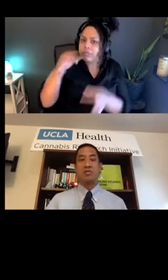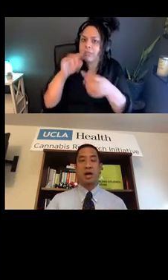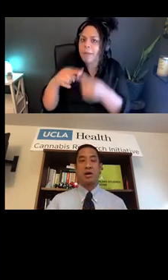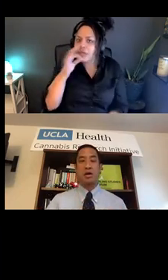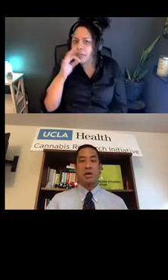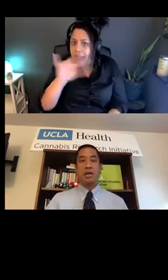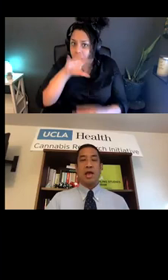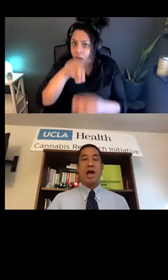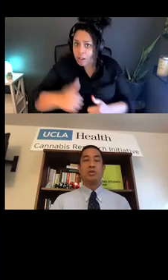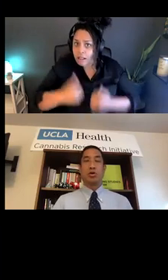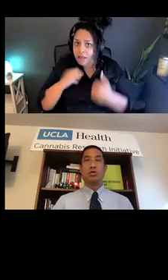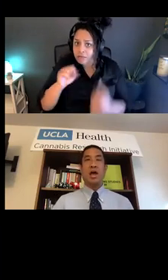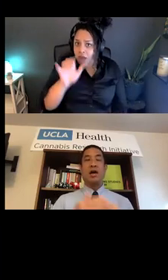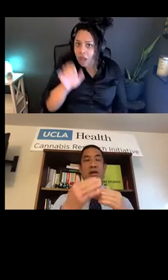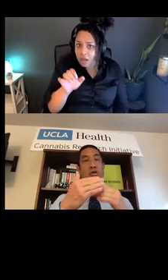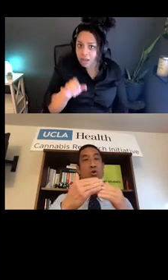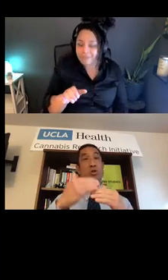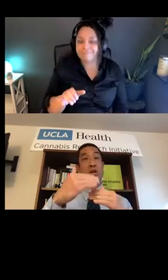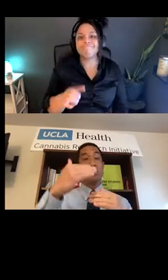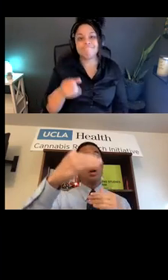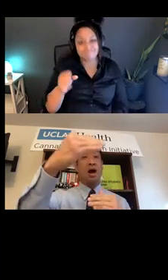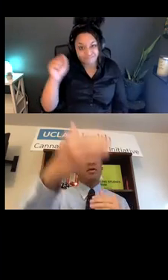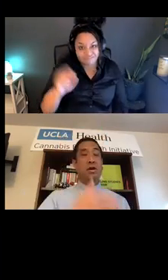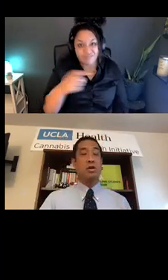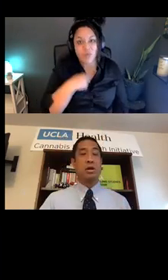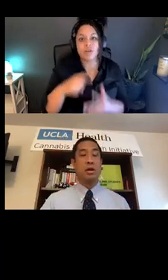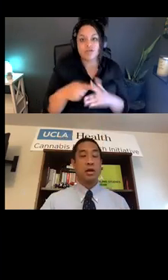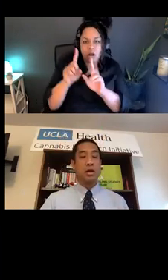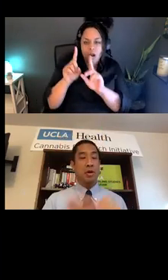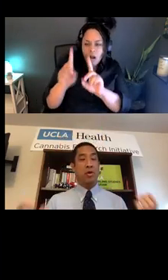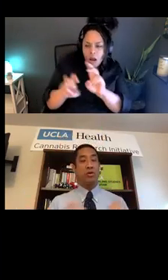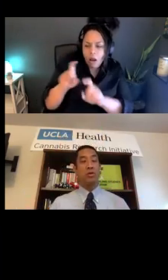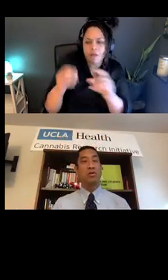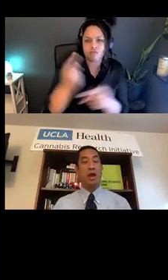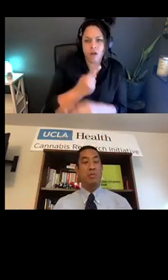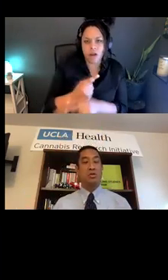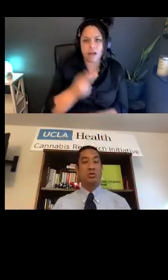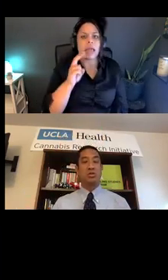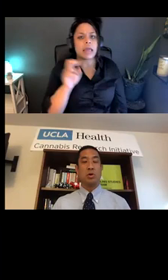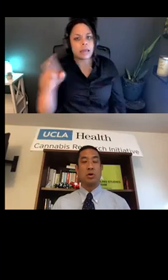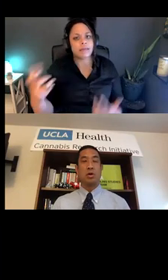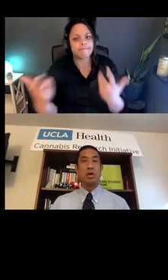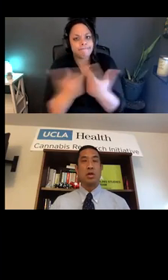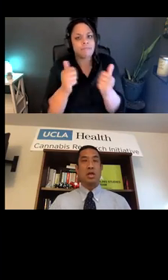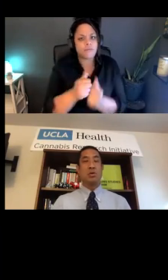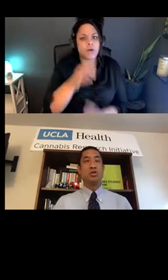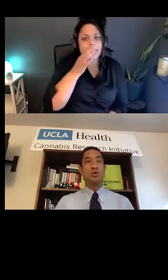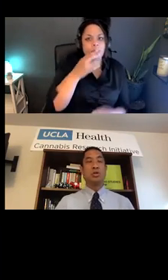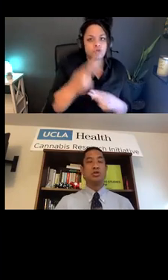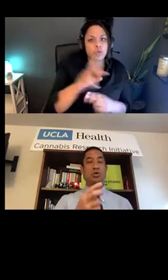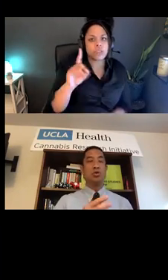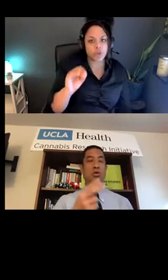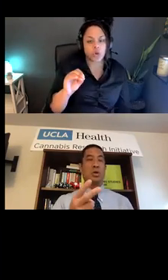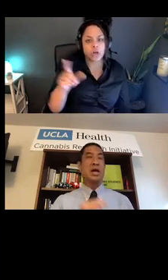your lifestyle? As it turns out, as we do a deeper dive clinically, he met criteria for cannabis use disorder. He was